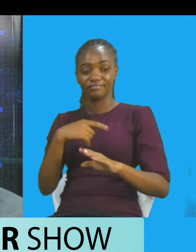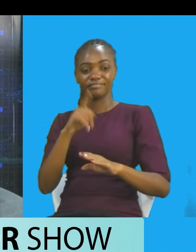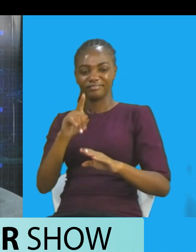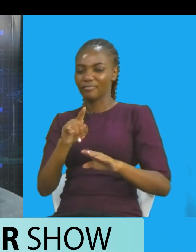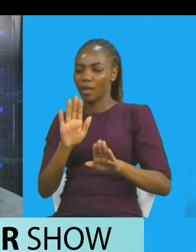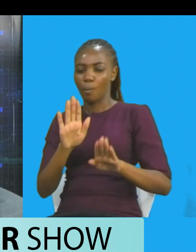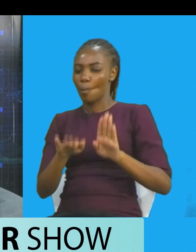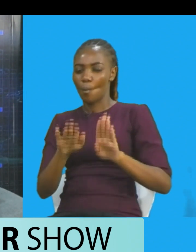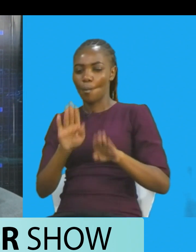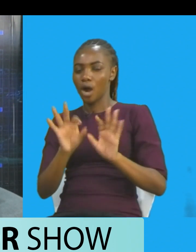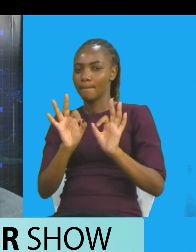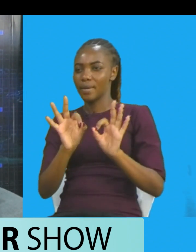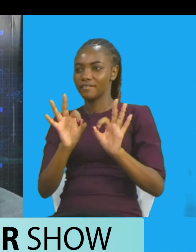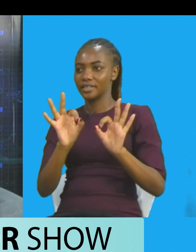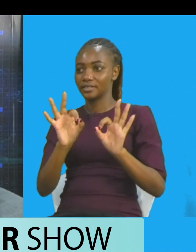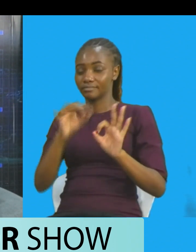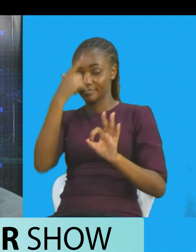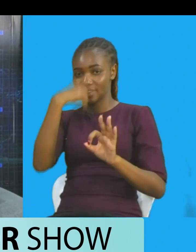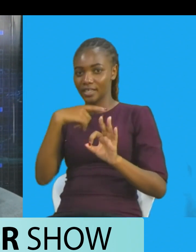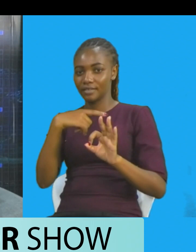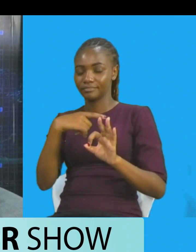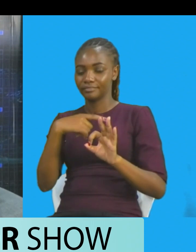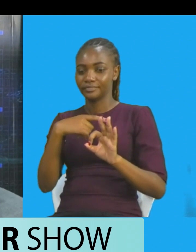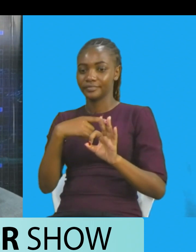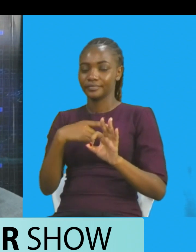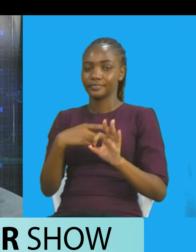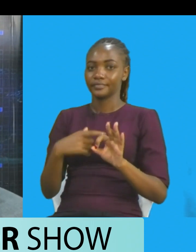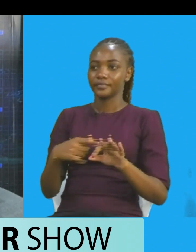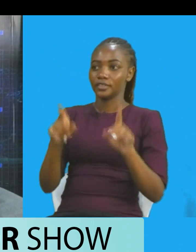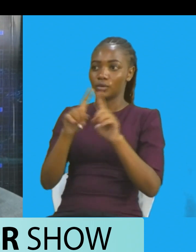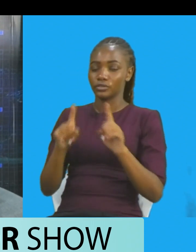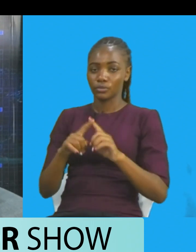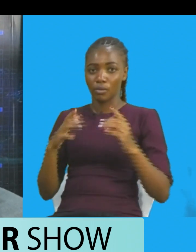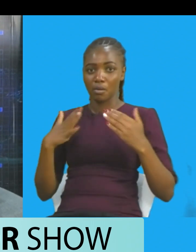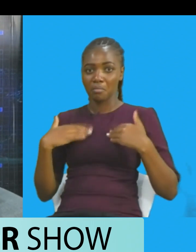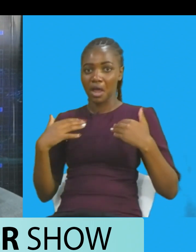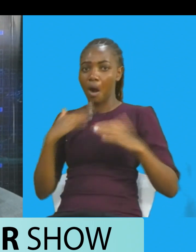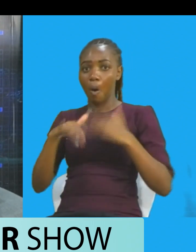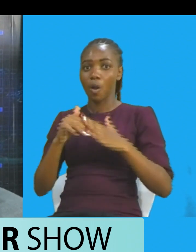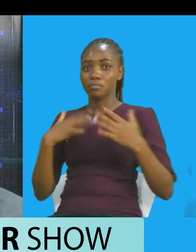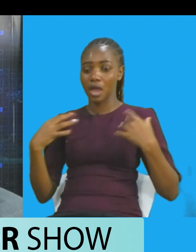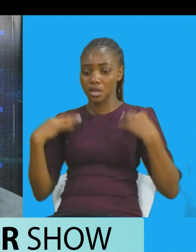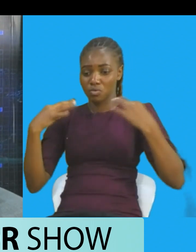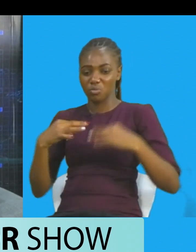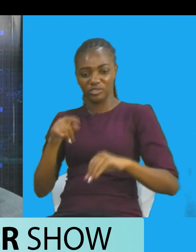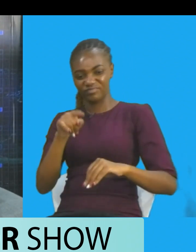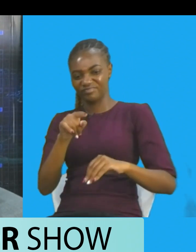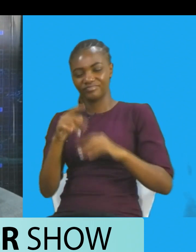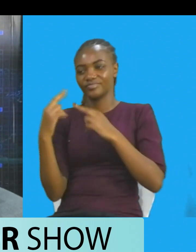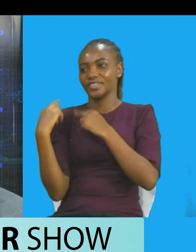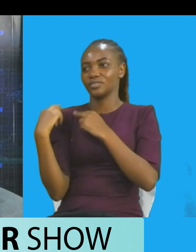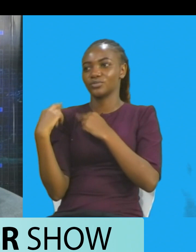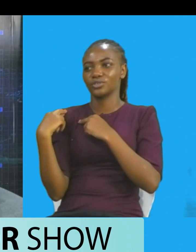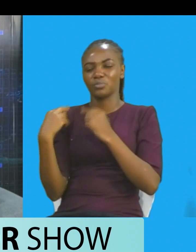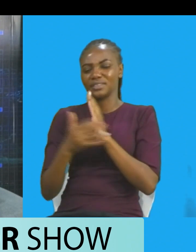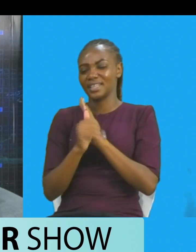suits in Thika, and he also does my Afrofusion wears. He's a very good designer and